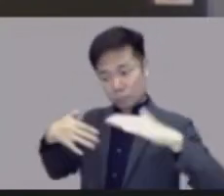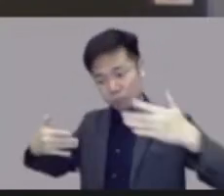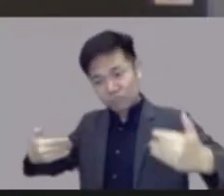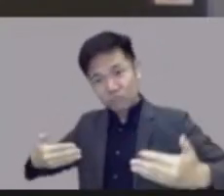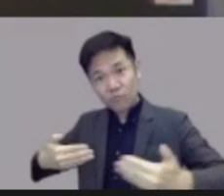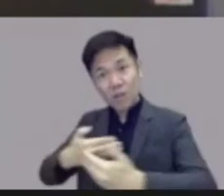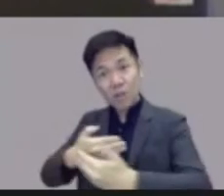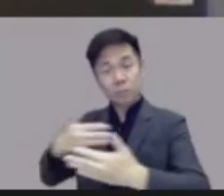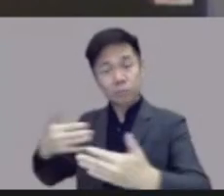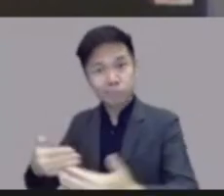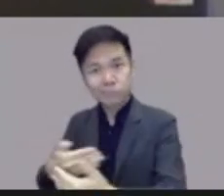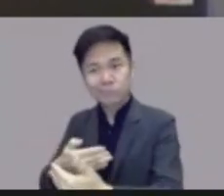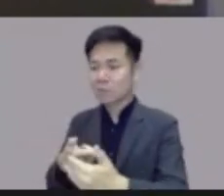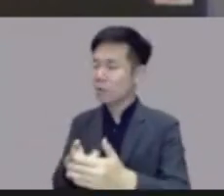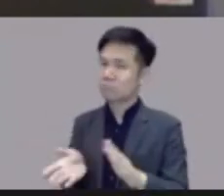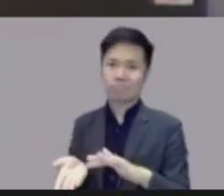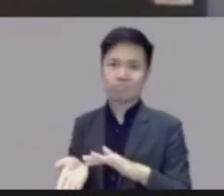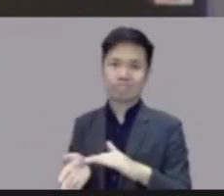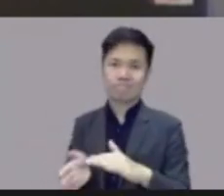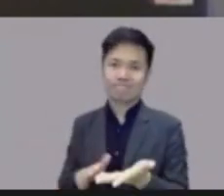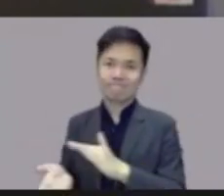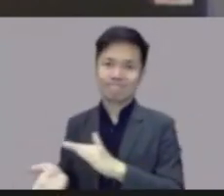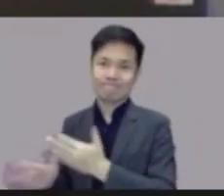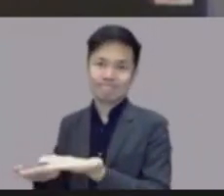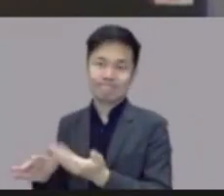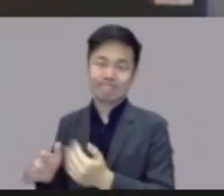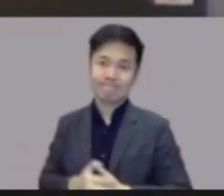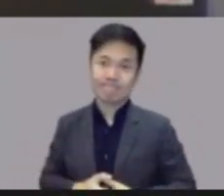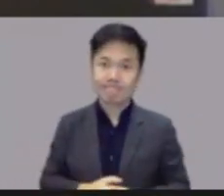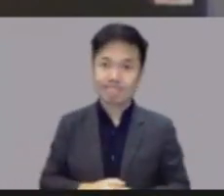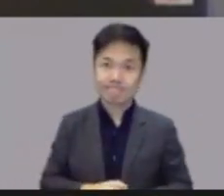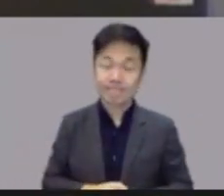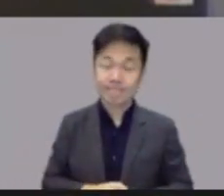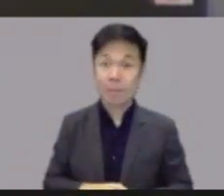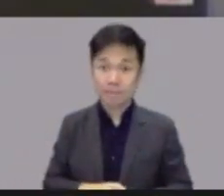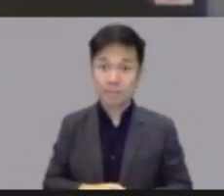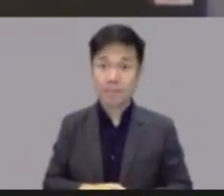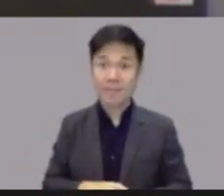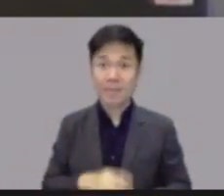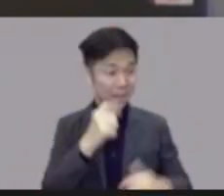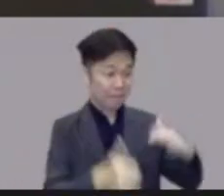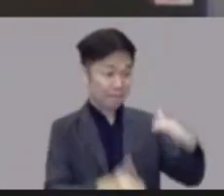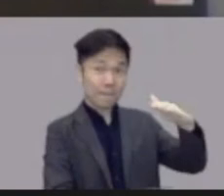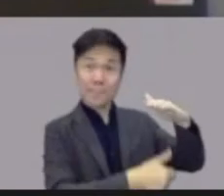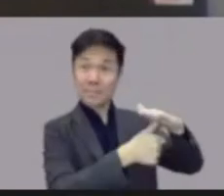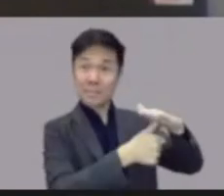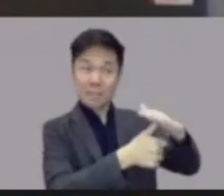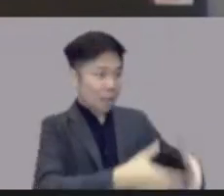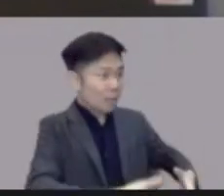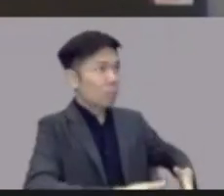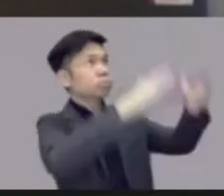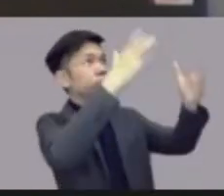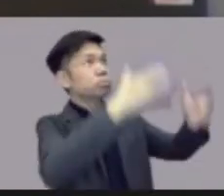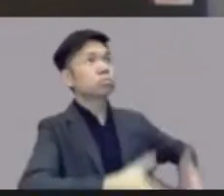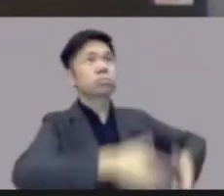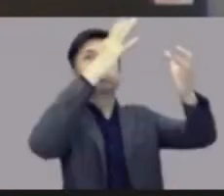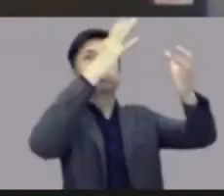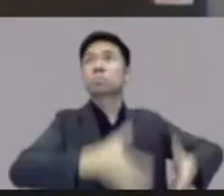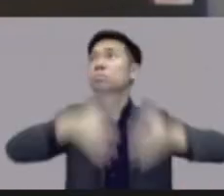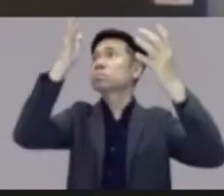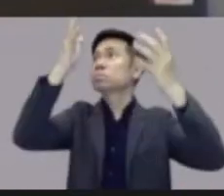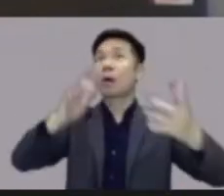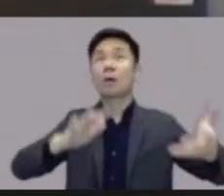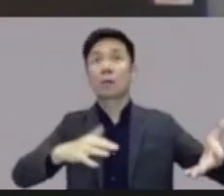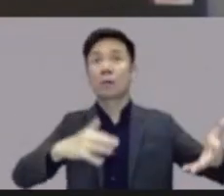our development patterns including through unplanned and unmanaged urbanization have led to increasing air water and